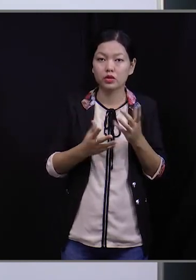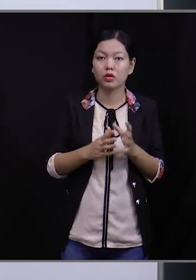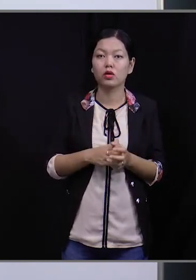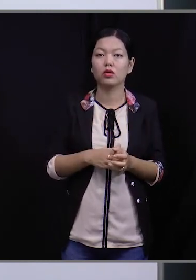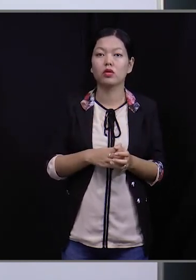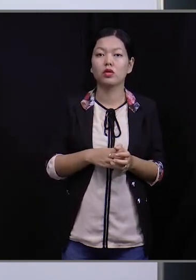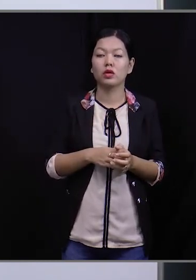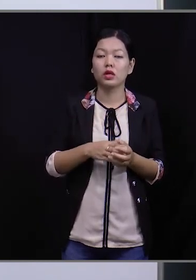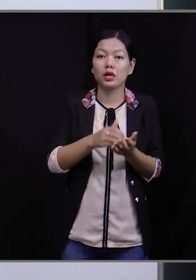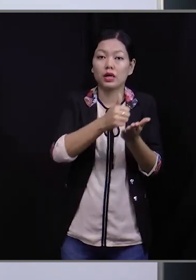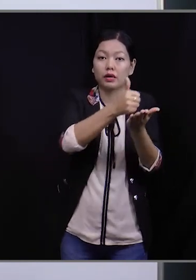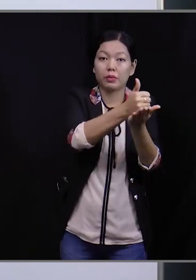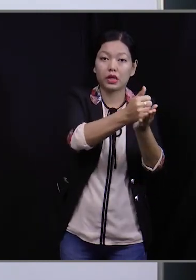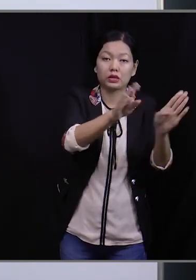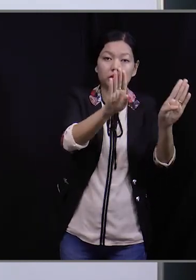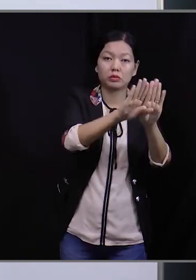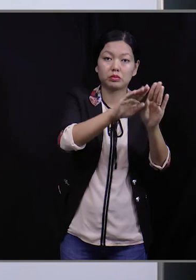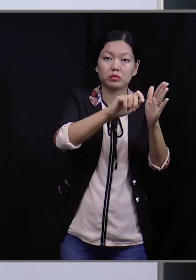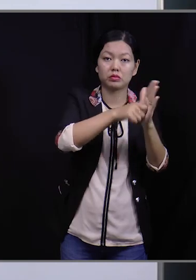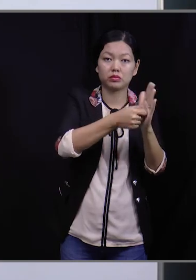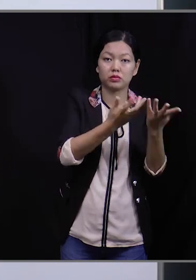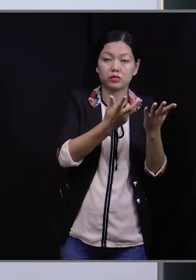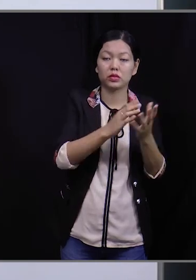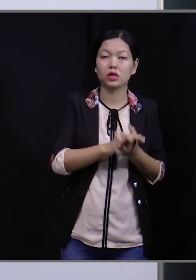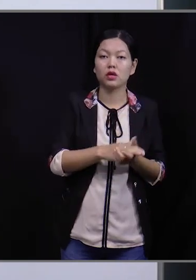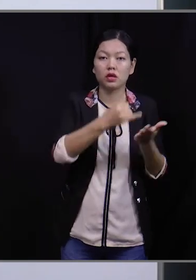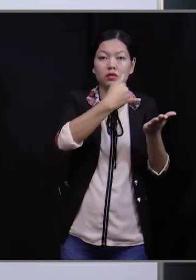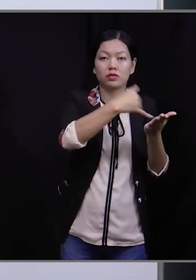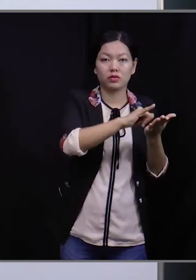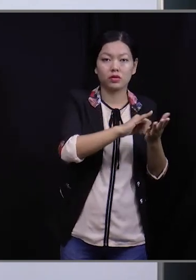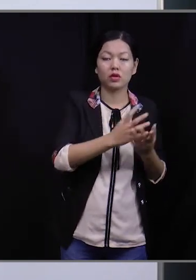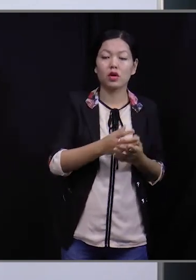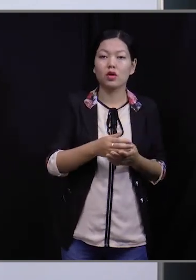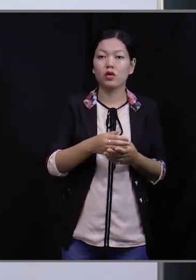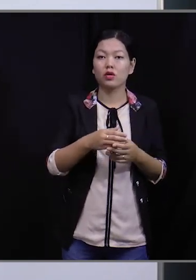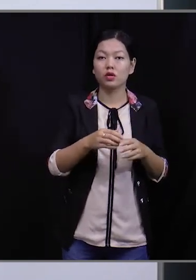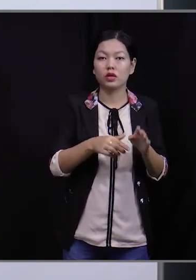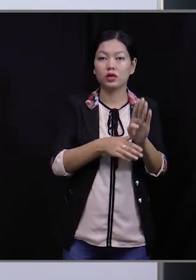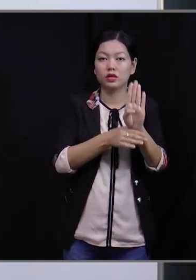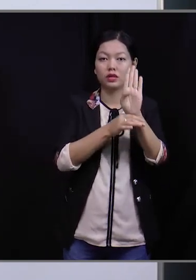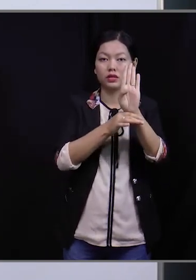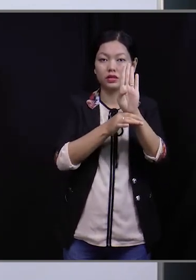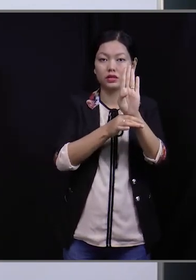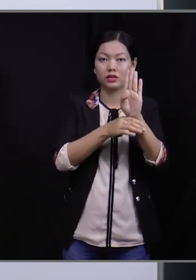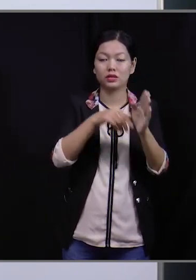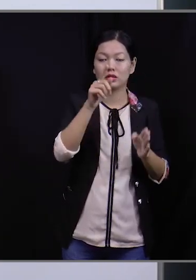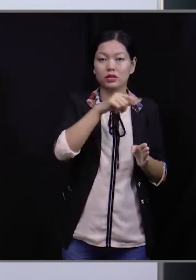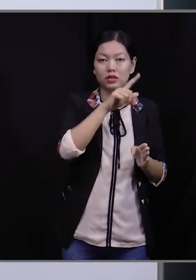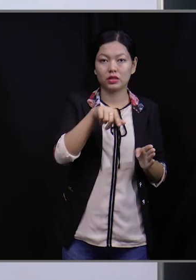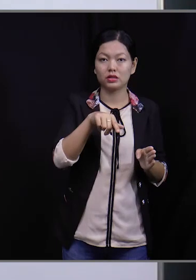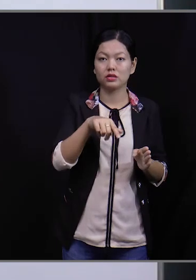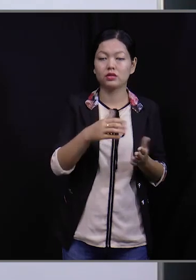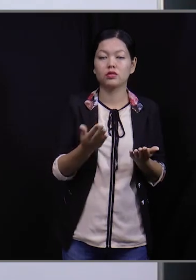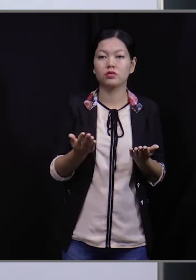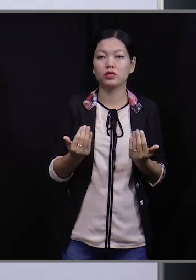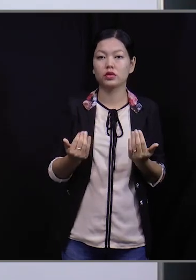trying to close down their bank, canceling their license, or not allowing them to expand their bank, etc. All these are called direct action.